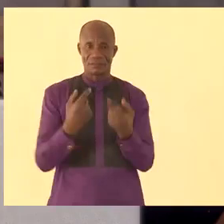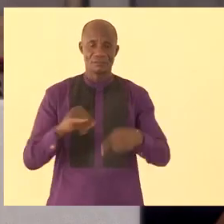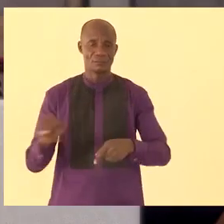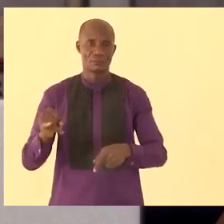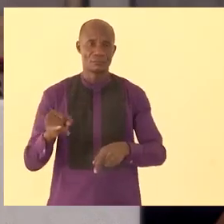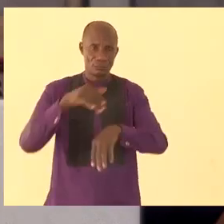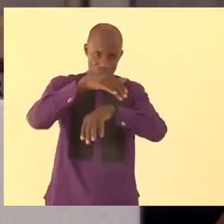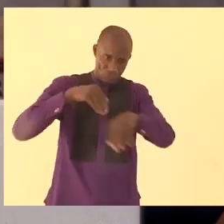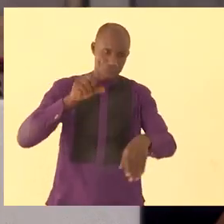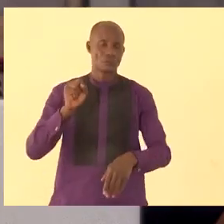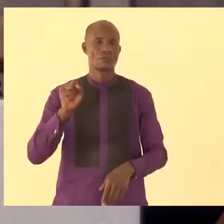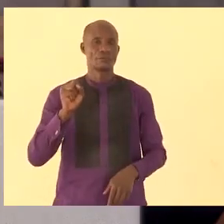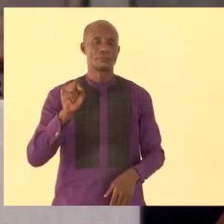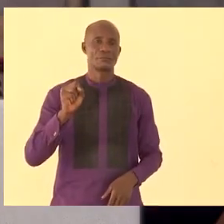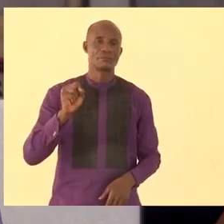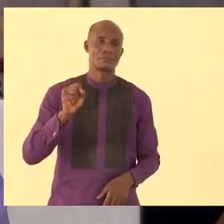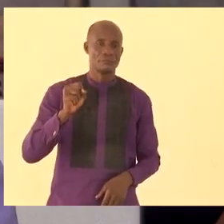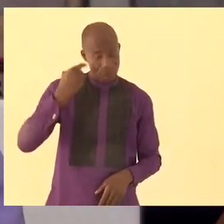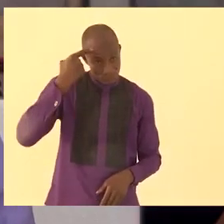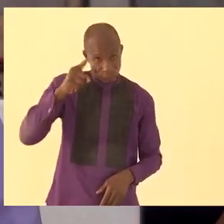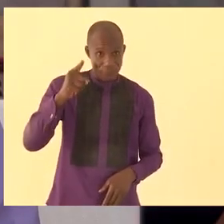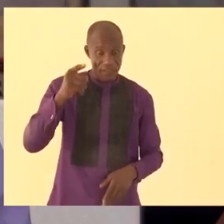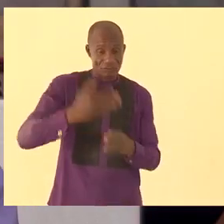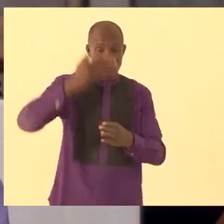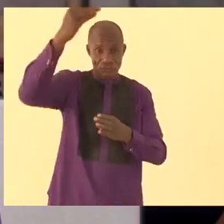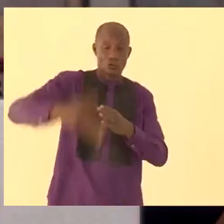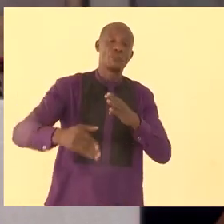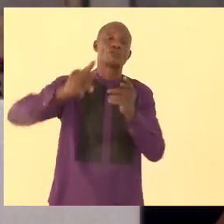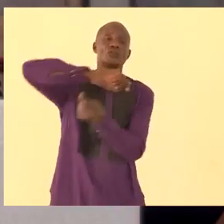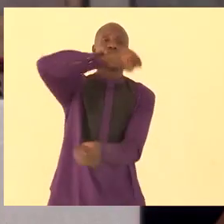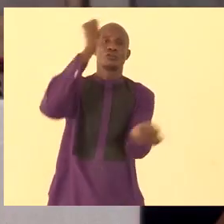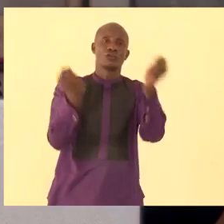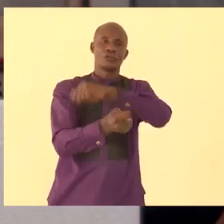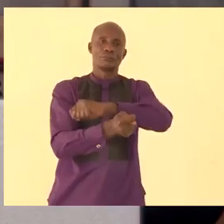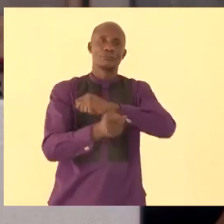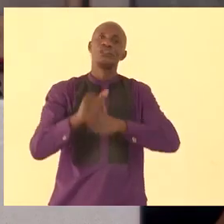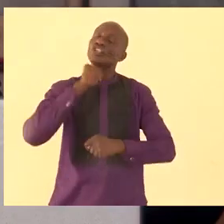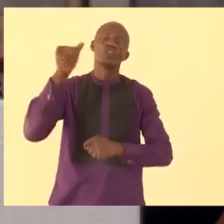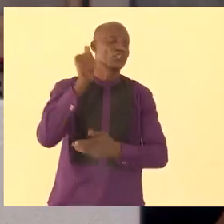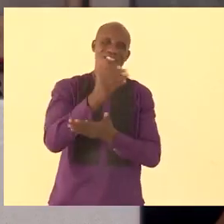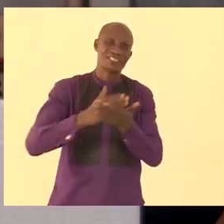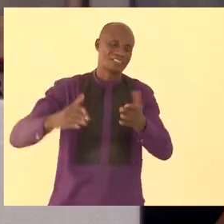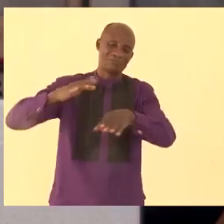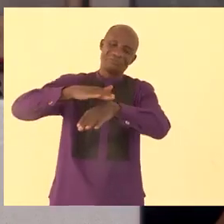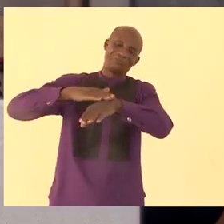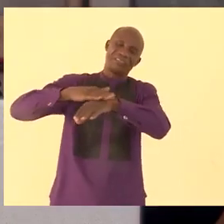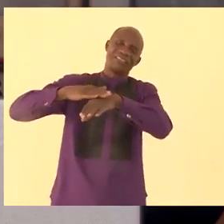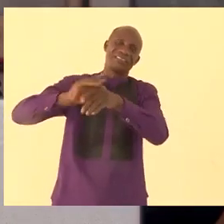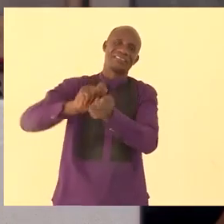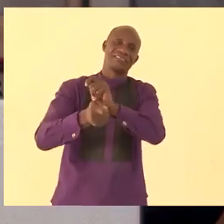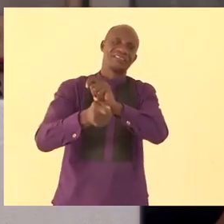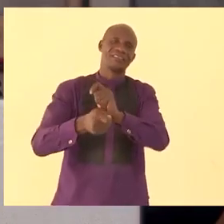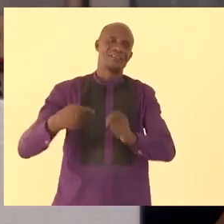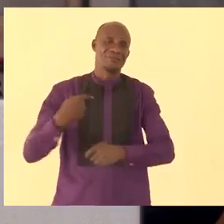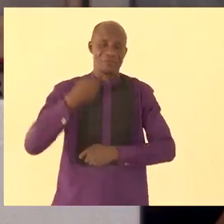coming calls for a total transformation, not some superficial adjustment.